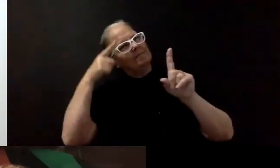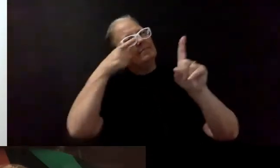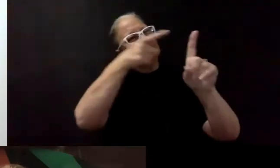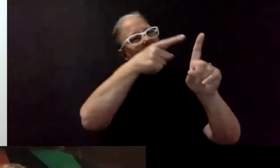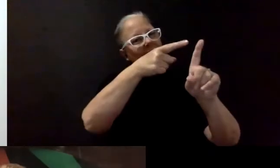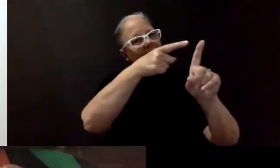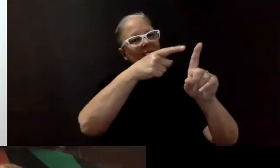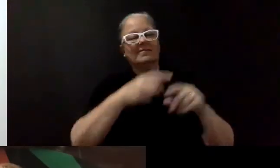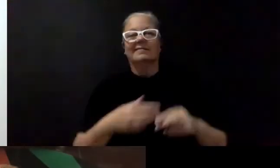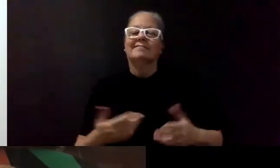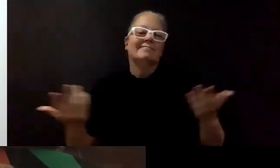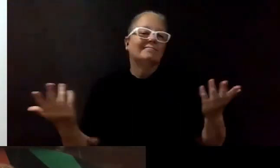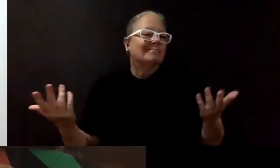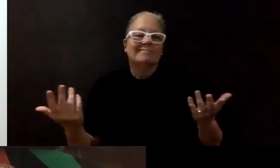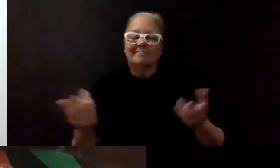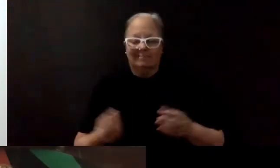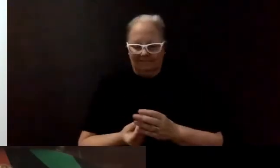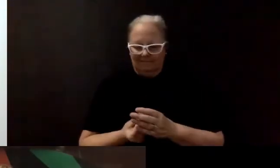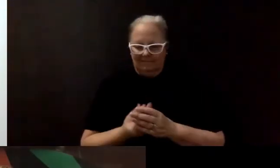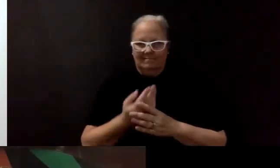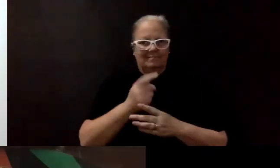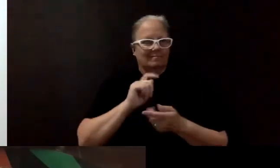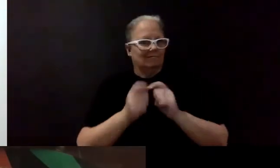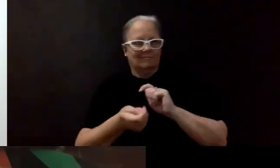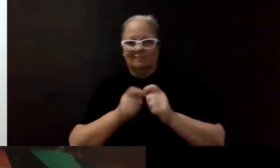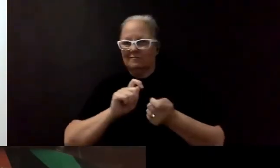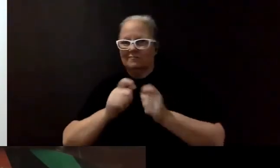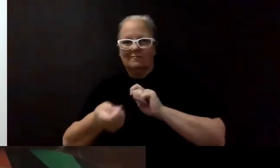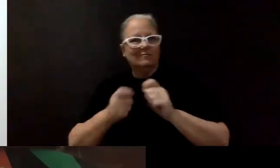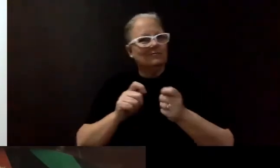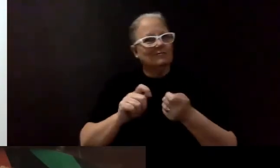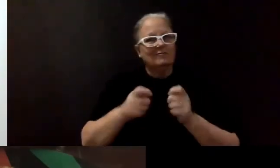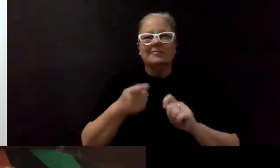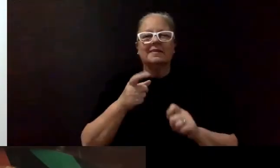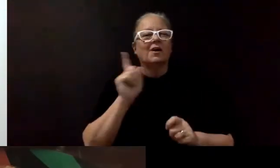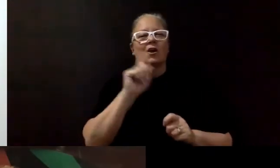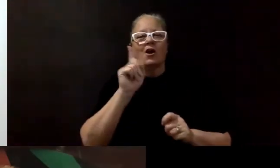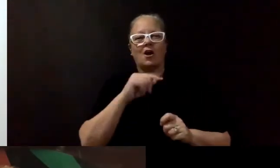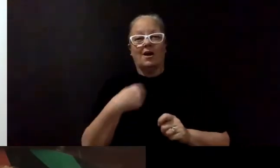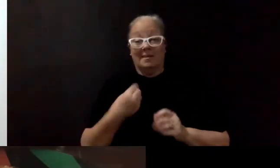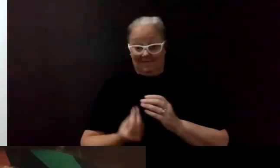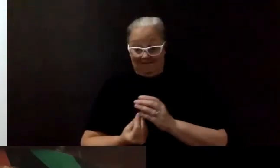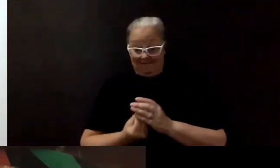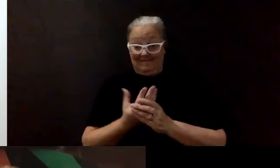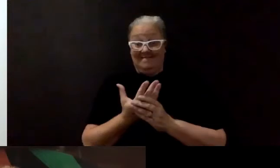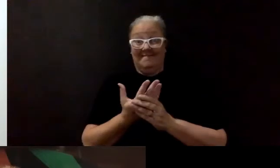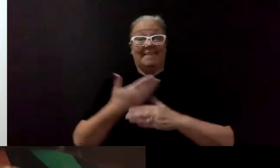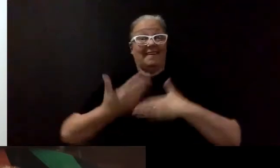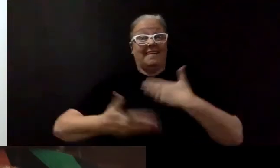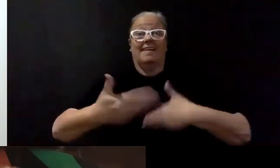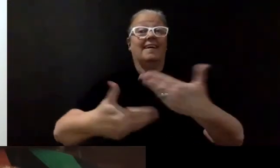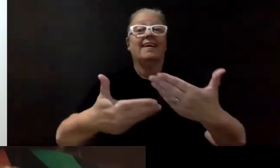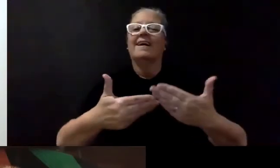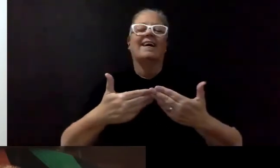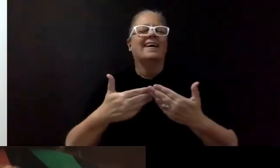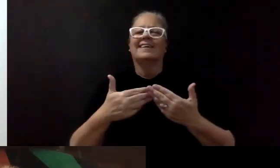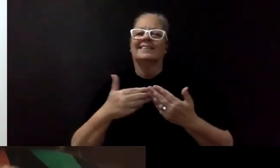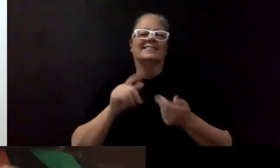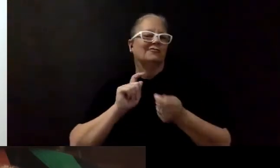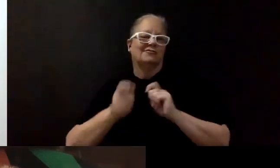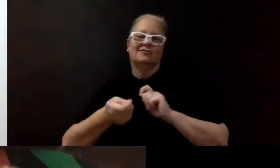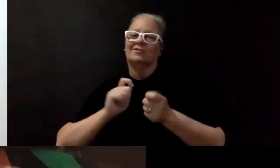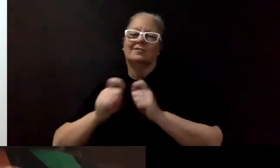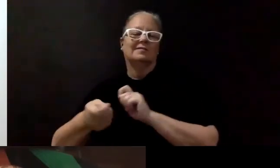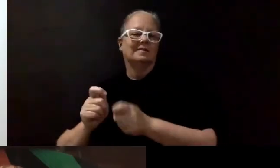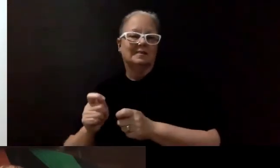and always being shaped. But really, I think it came from my experiences as a young